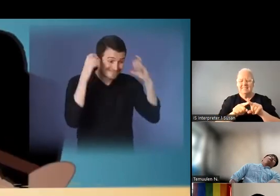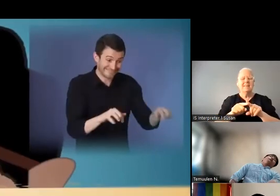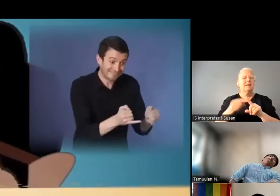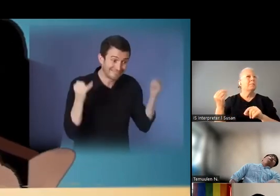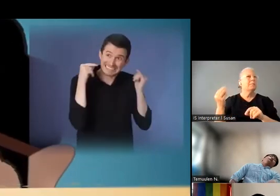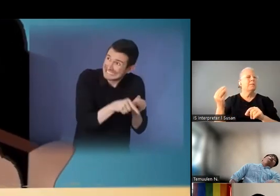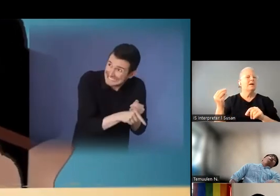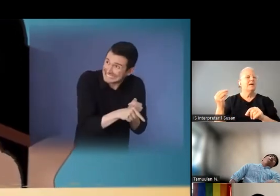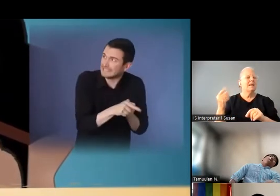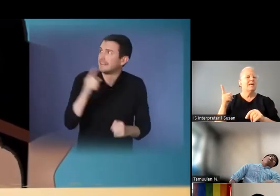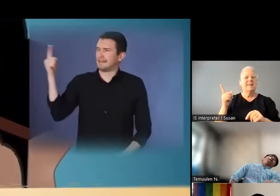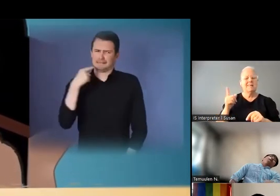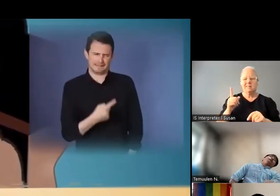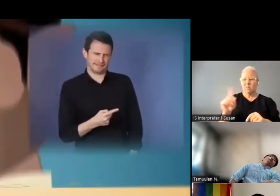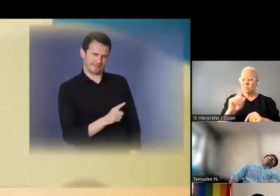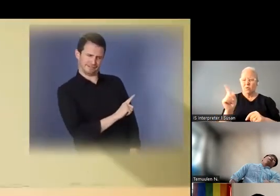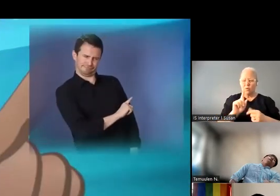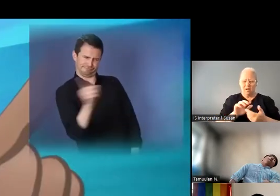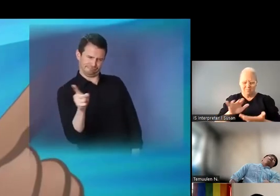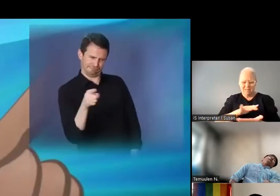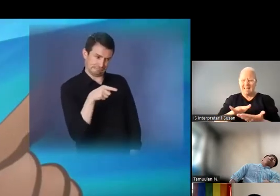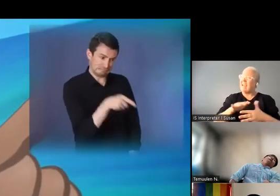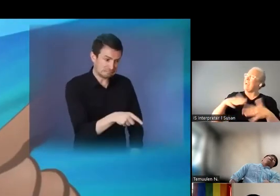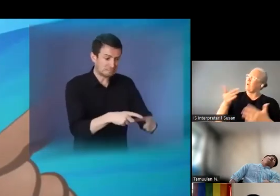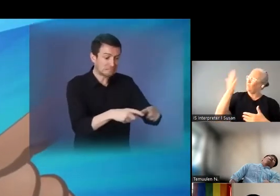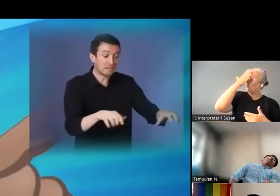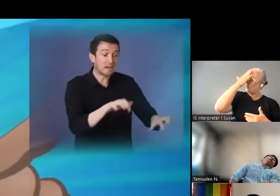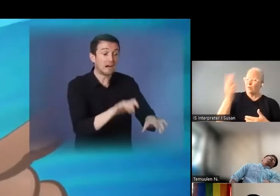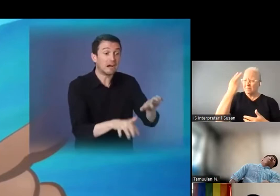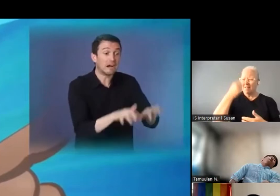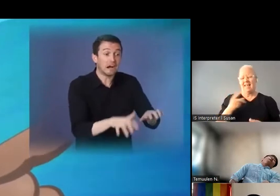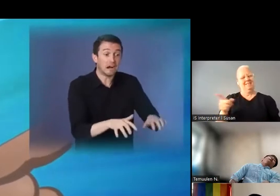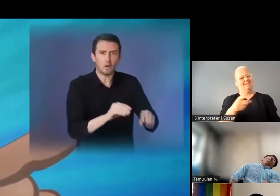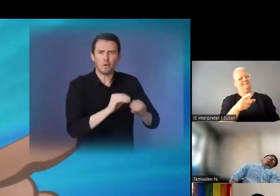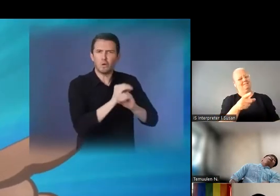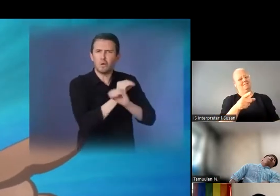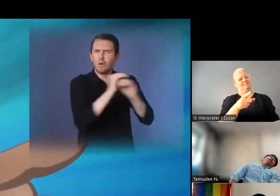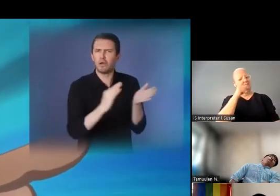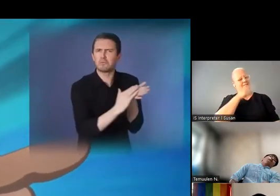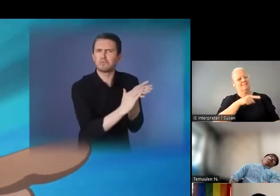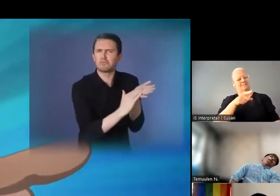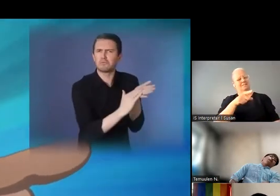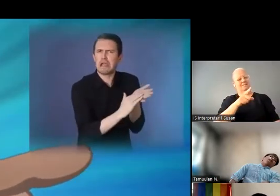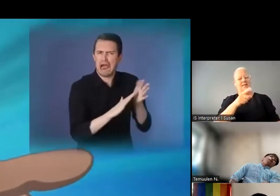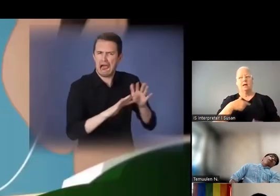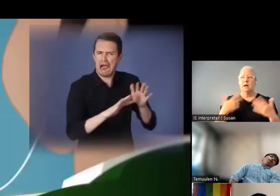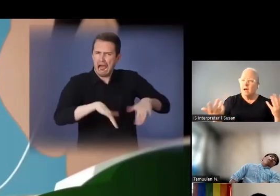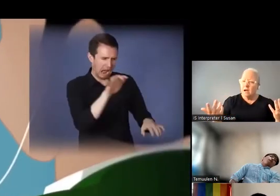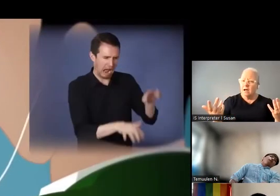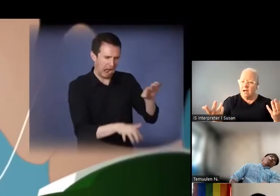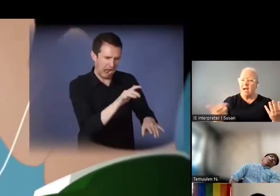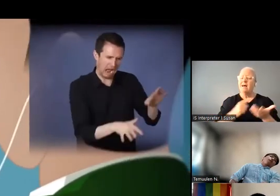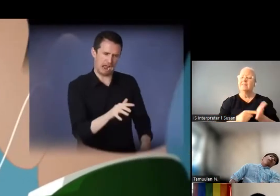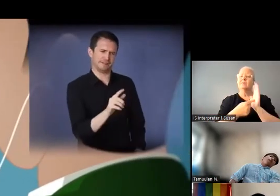keyboard does not have Braille. How do you know what you're typing? You're fooling me, and you cannot fool me." And finally, I had to show them this article on